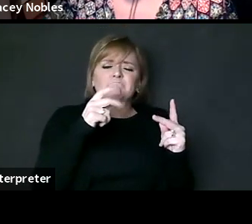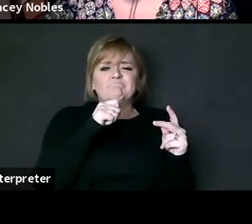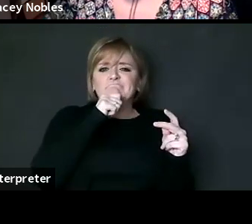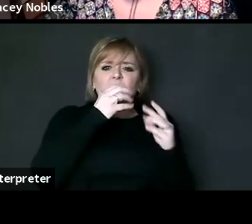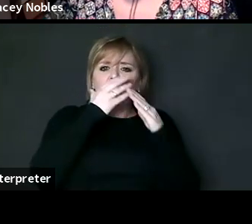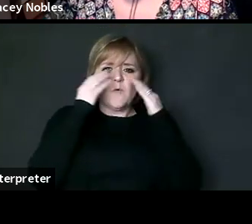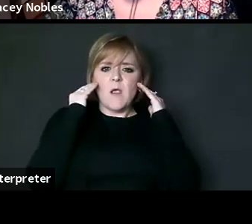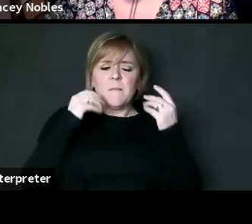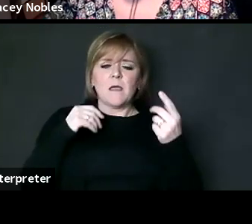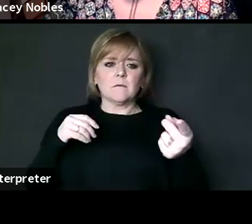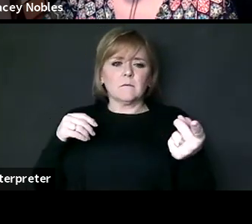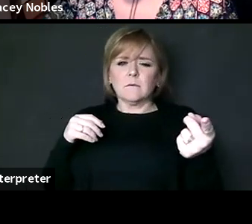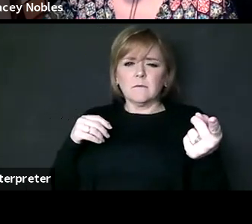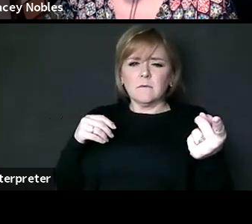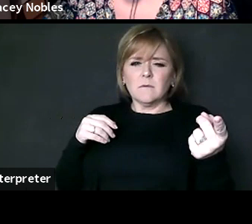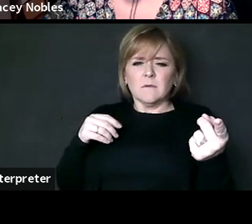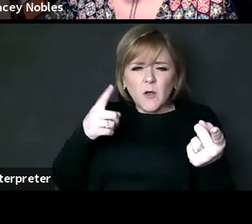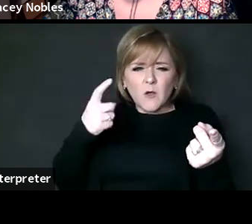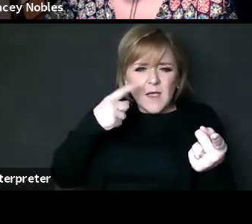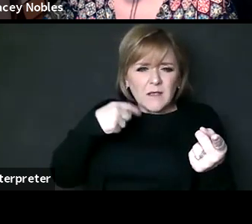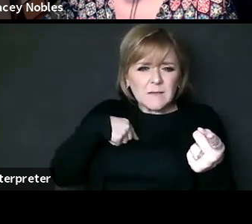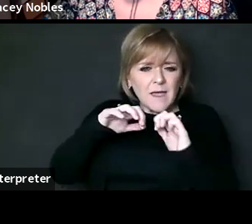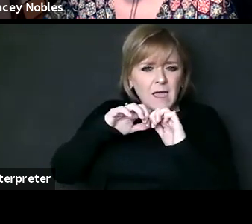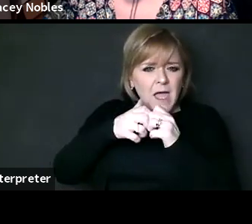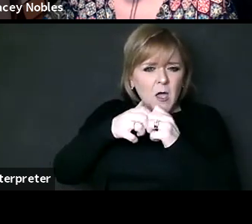Is your question, is there a way to enforce it?